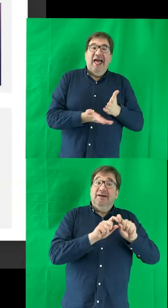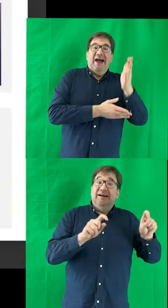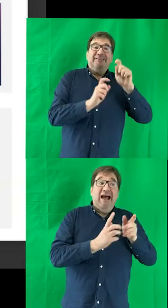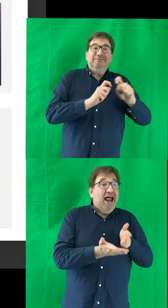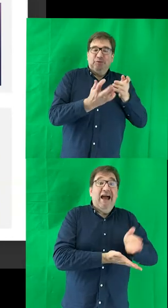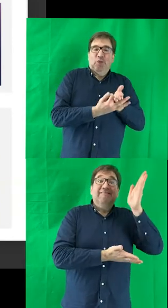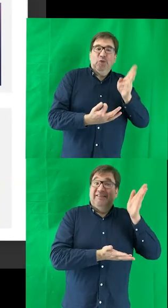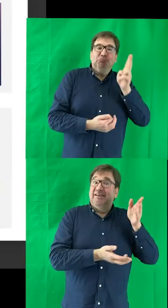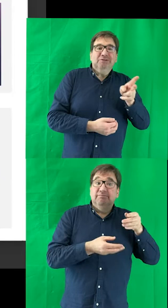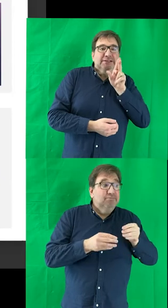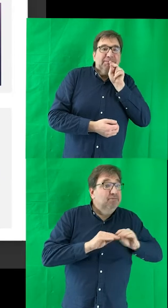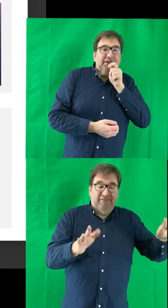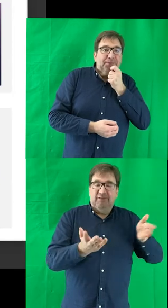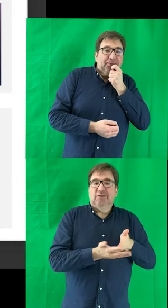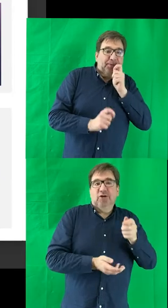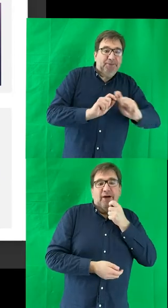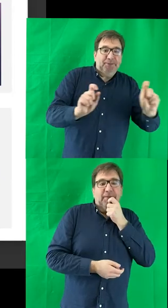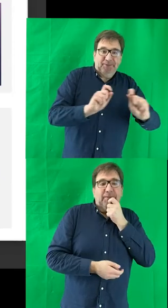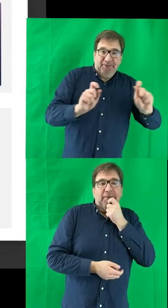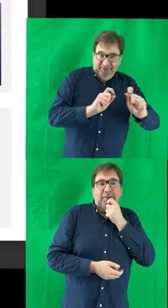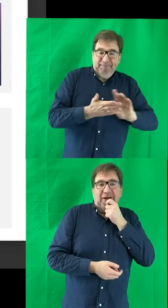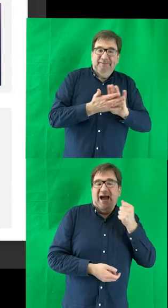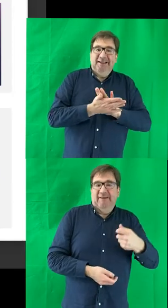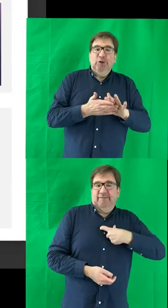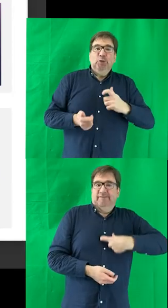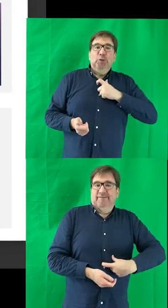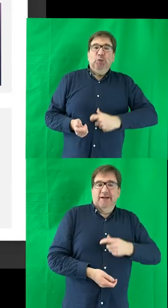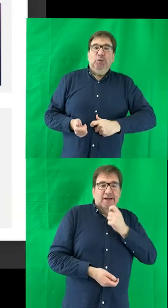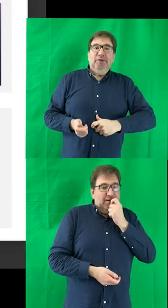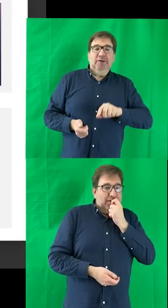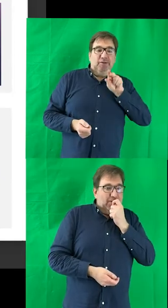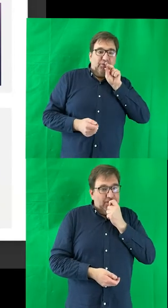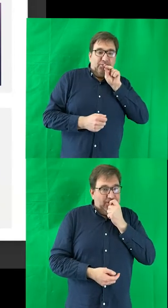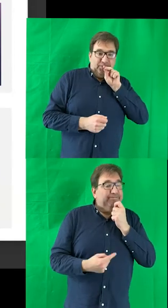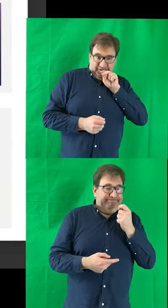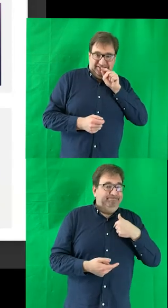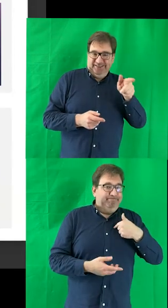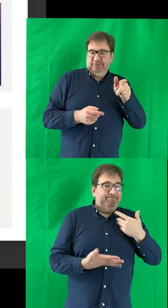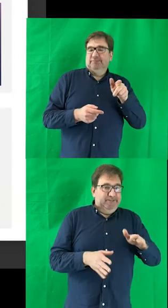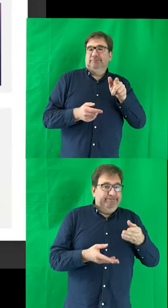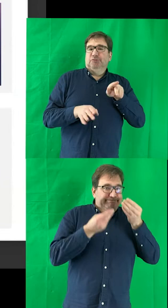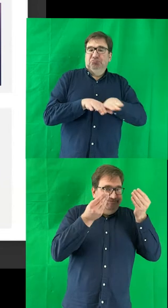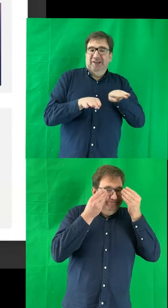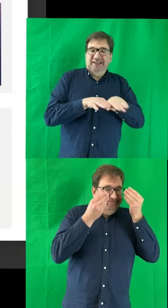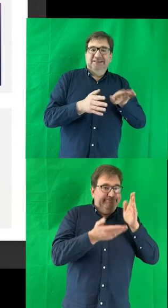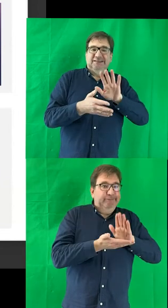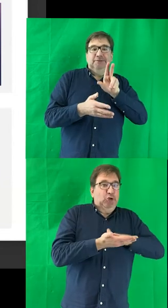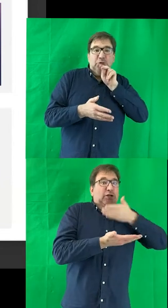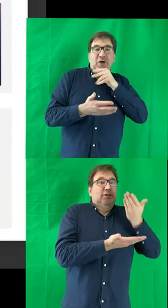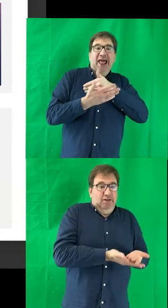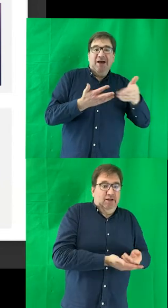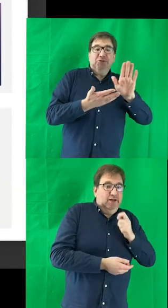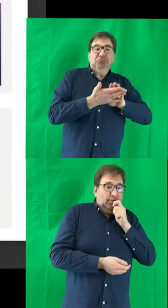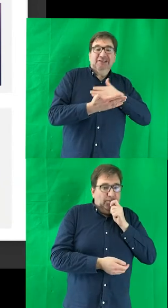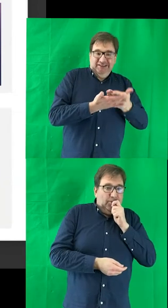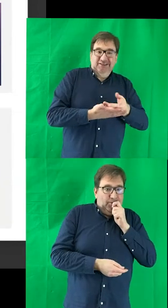are produced via re-speaking. So we have a human subtitler who is typically a trained spoken language